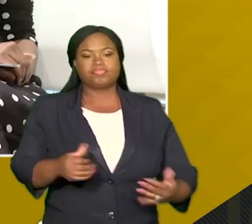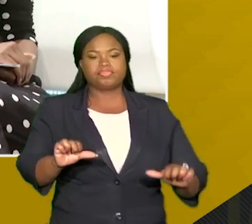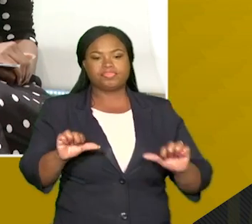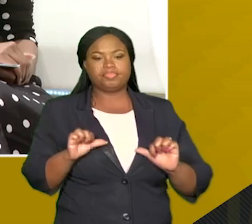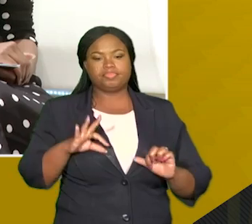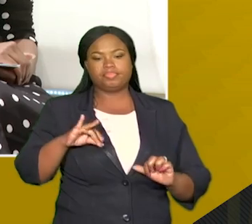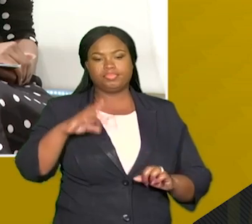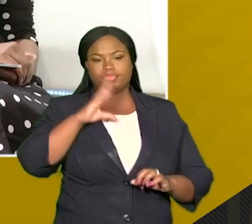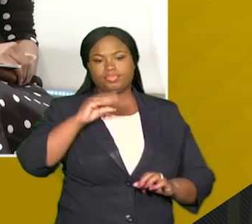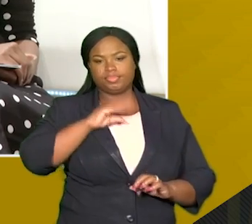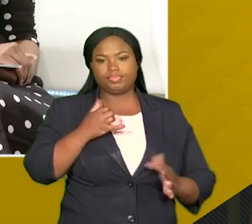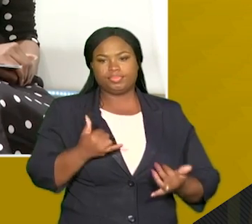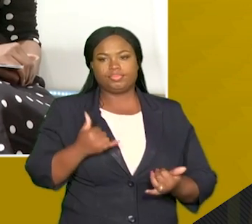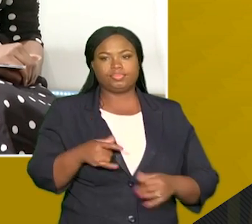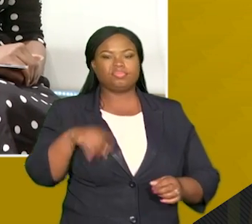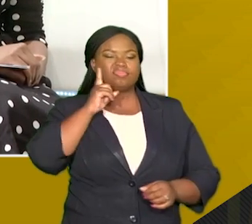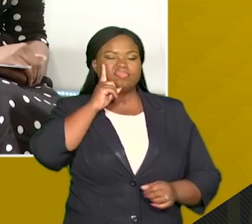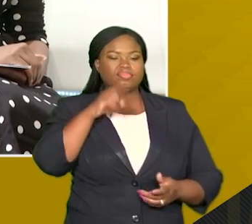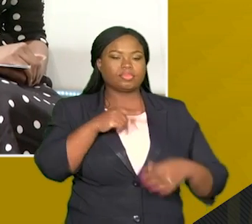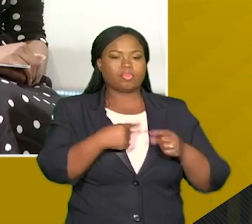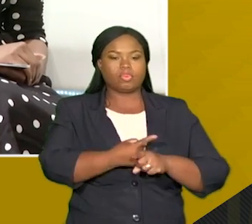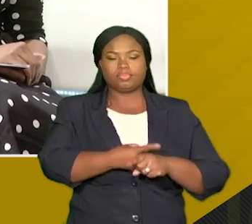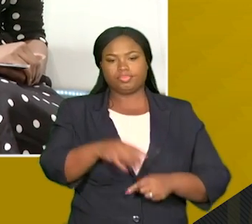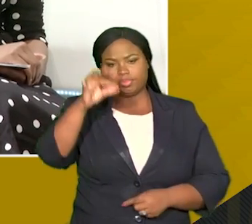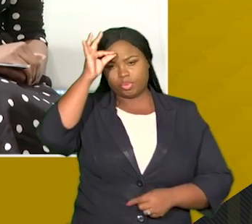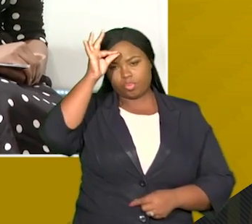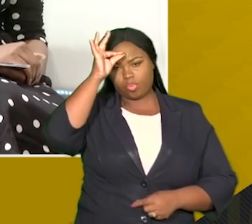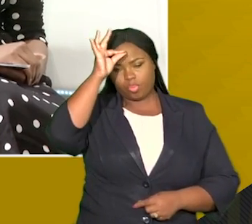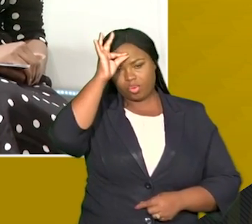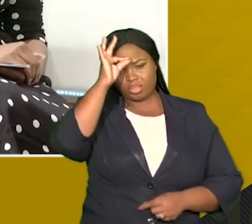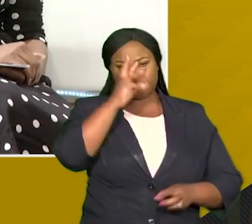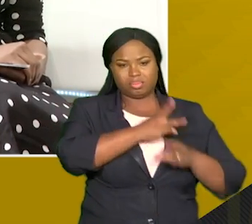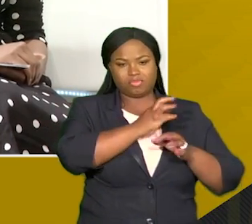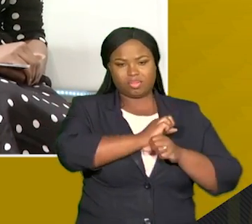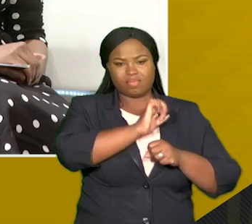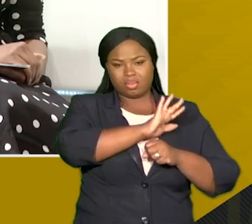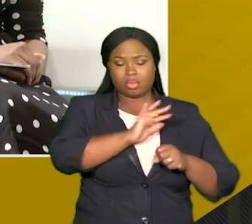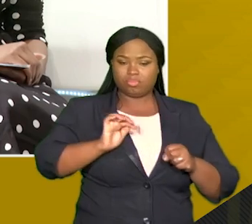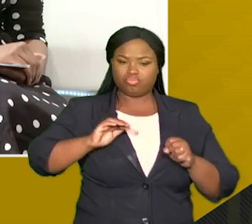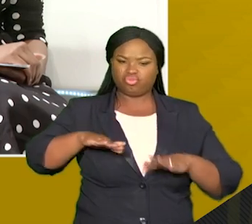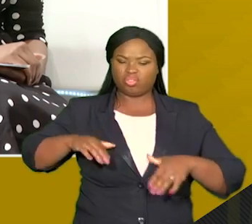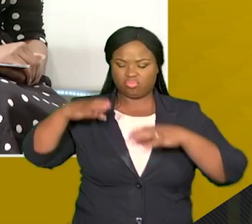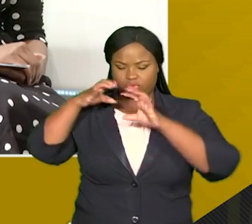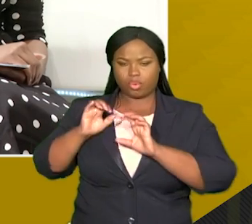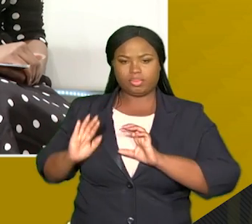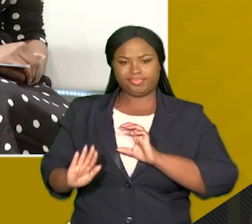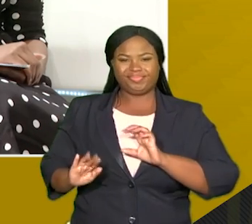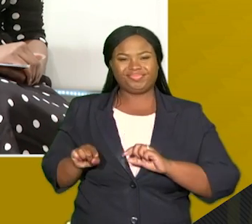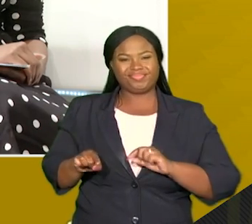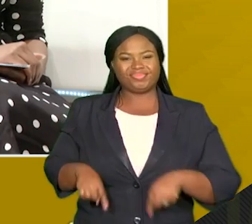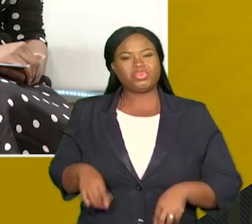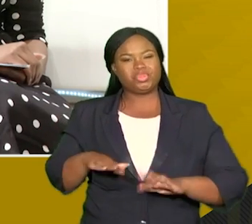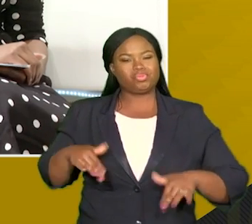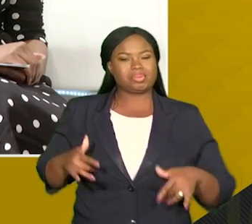Welcome back to Daily Thetha. Namhlanje sabuka about abantwana bamaphoyisa ekuthenini esihleni esinjengalesi whereby amaphoyisa ebulawa usuku nosuku baphila